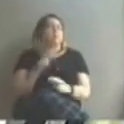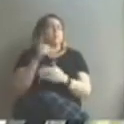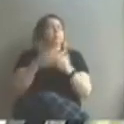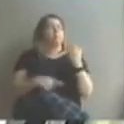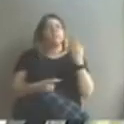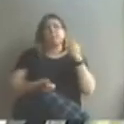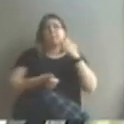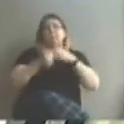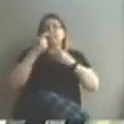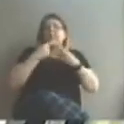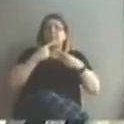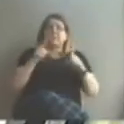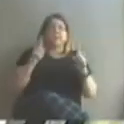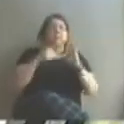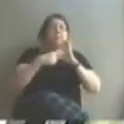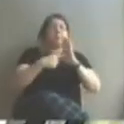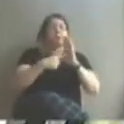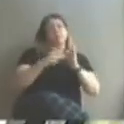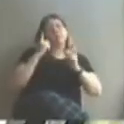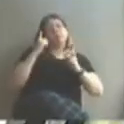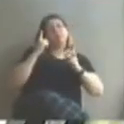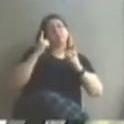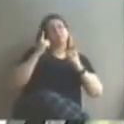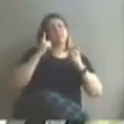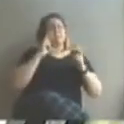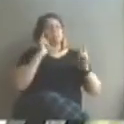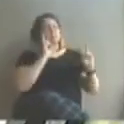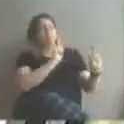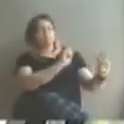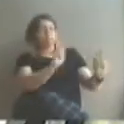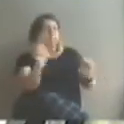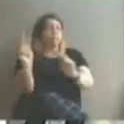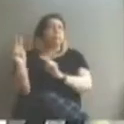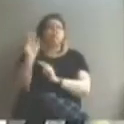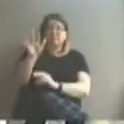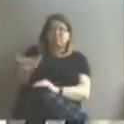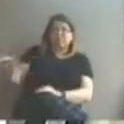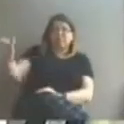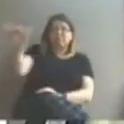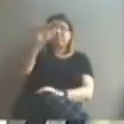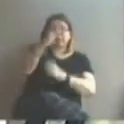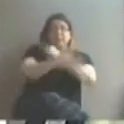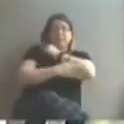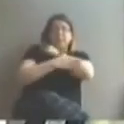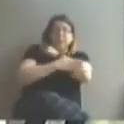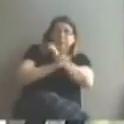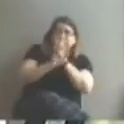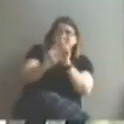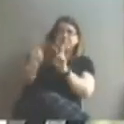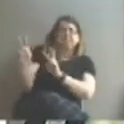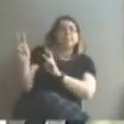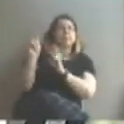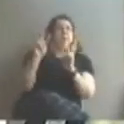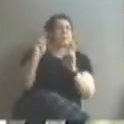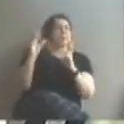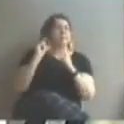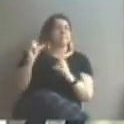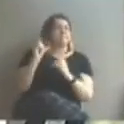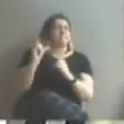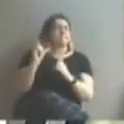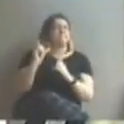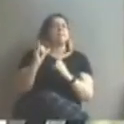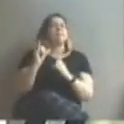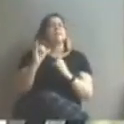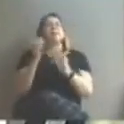most effective model was also looking at districts like ours across the country, reach out to the Council of Greater City Schools to ask